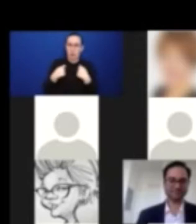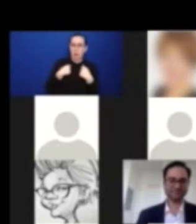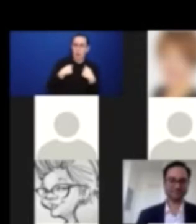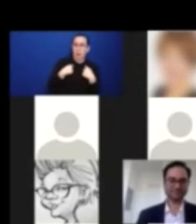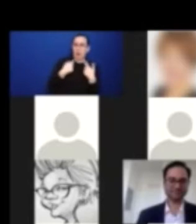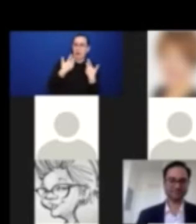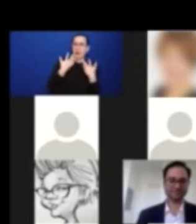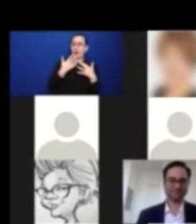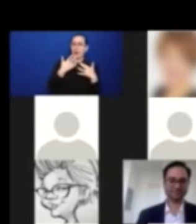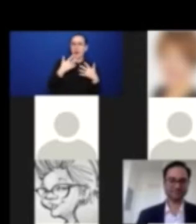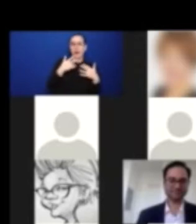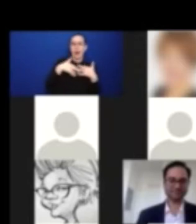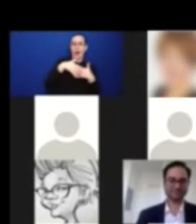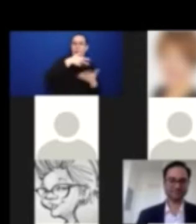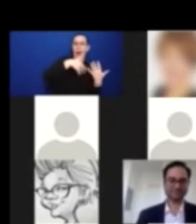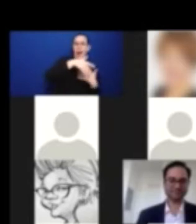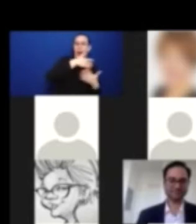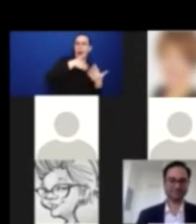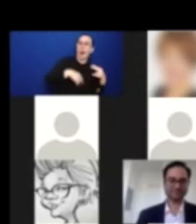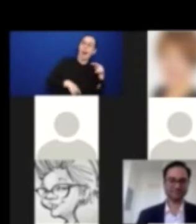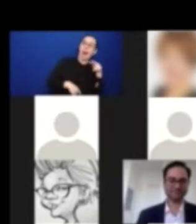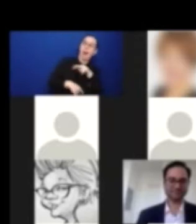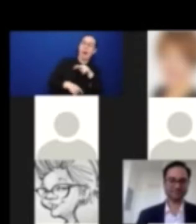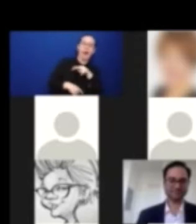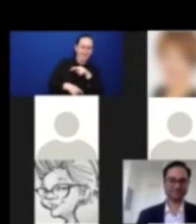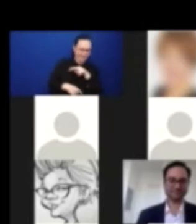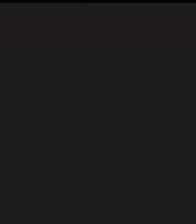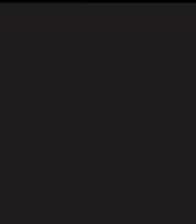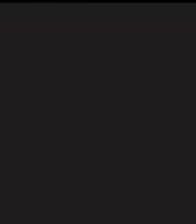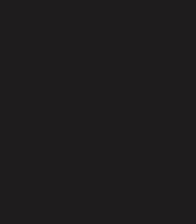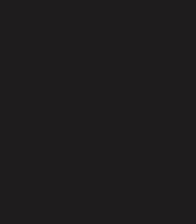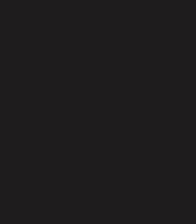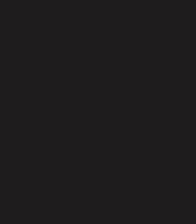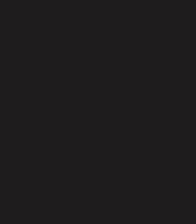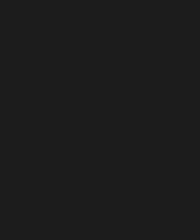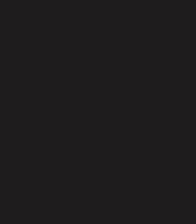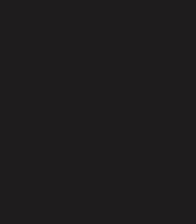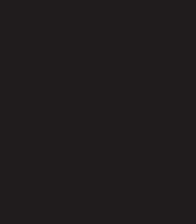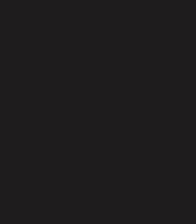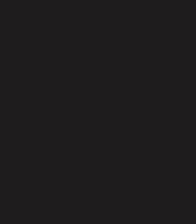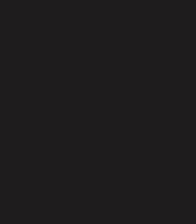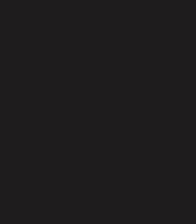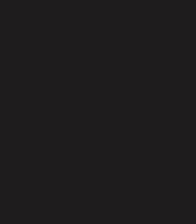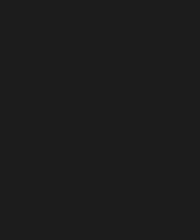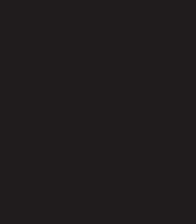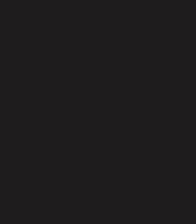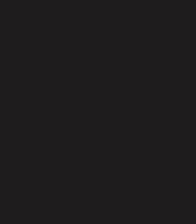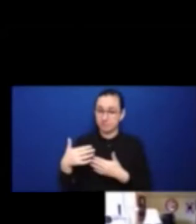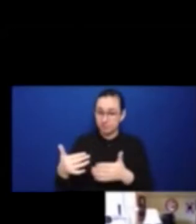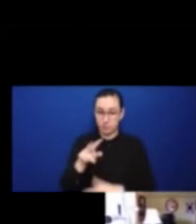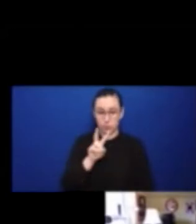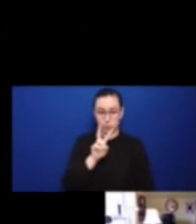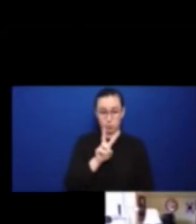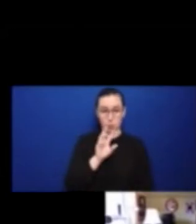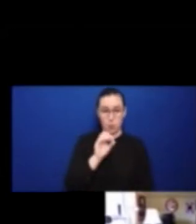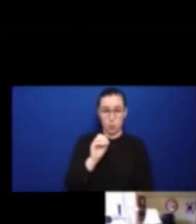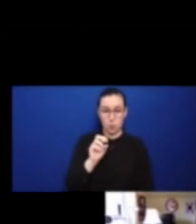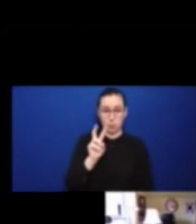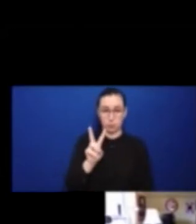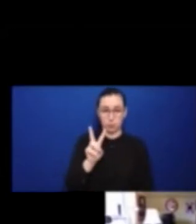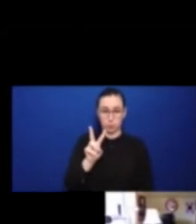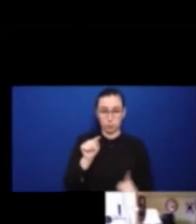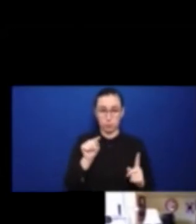And that happened from 2002 to 2006. And then on December 13th,